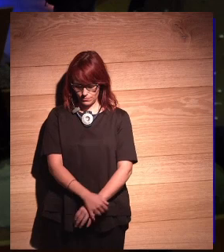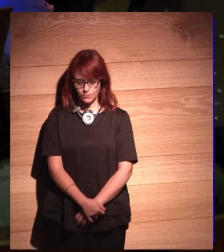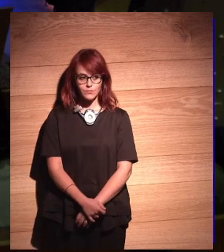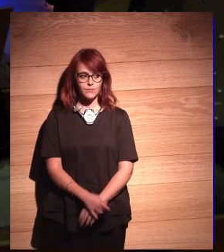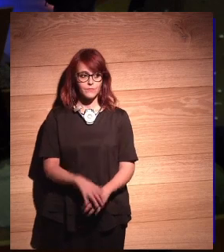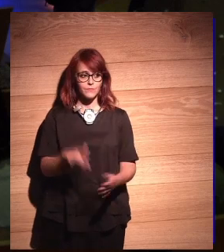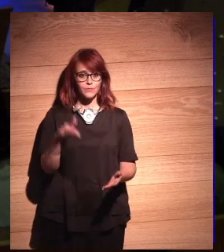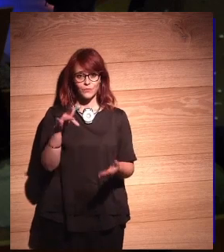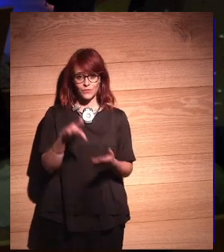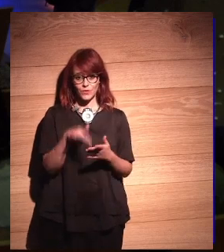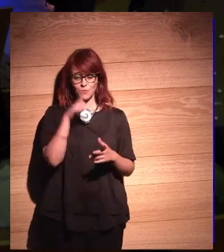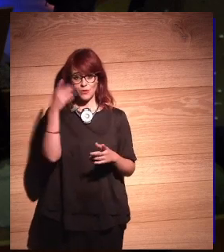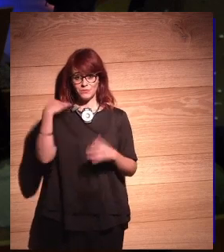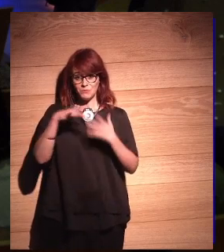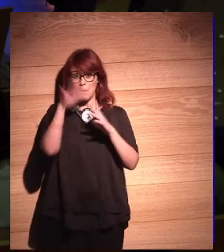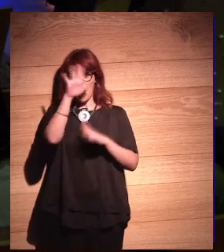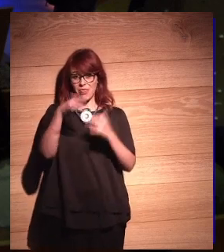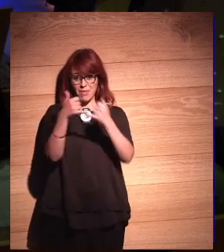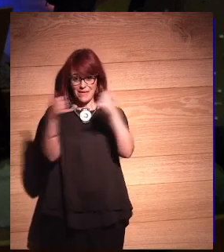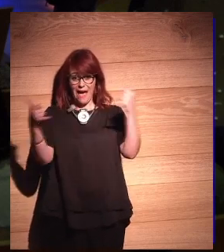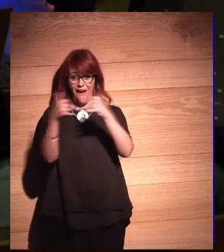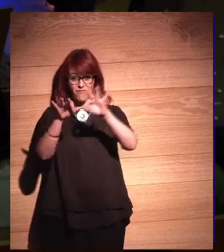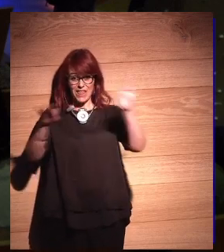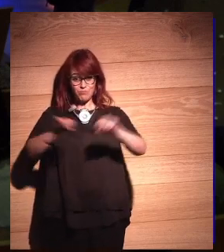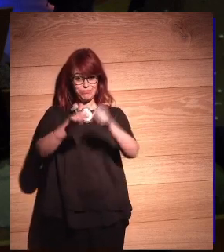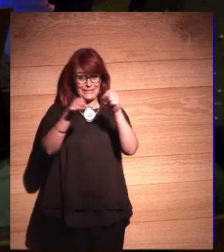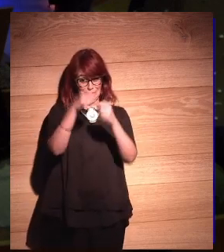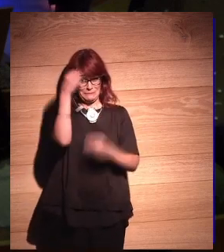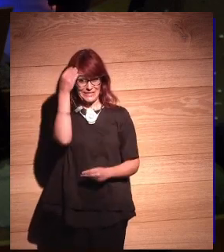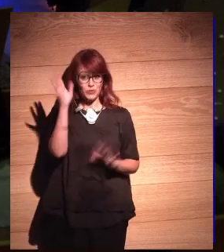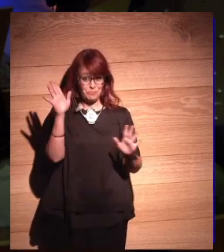I mean, HDMI cables break, it's okay.